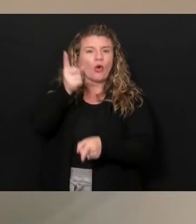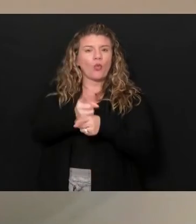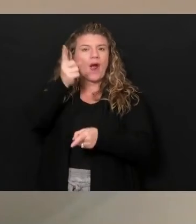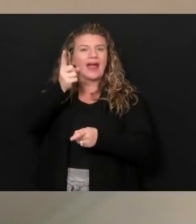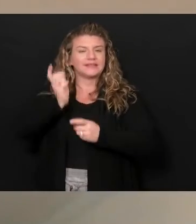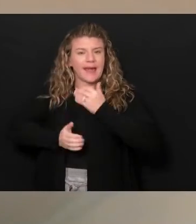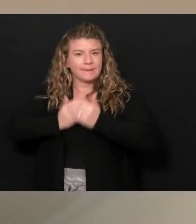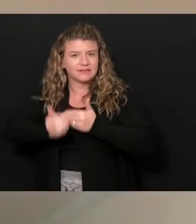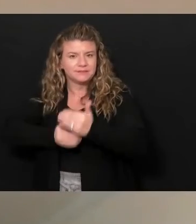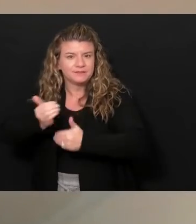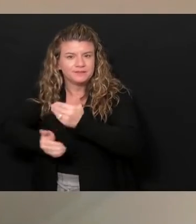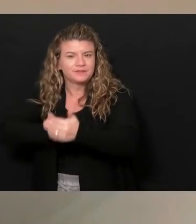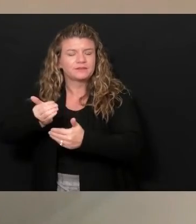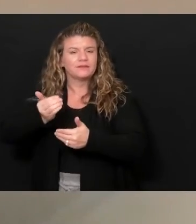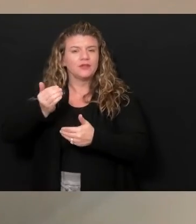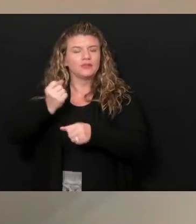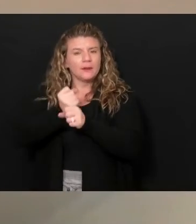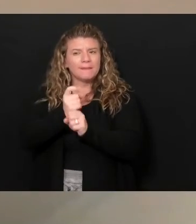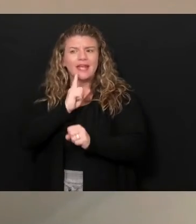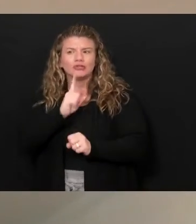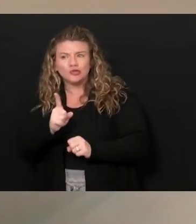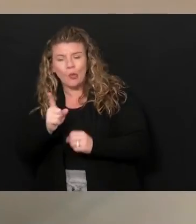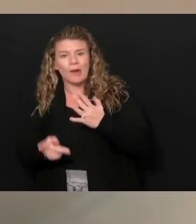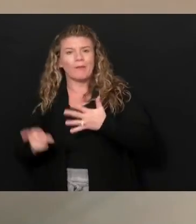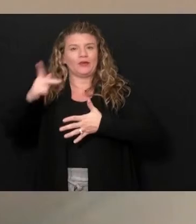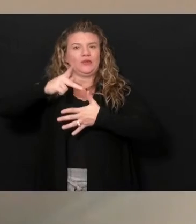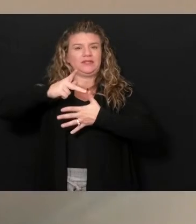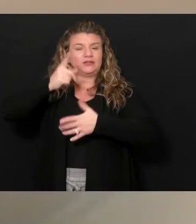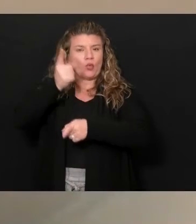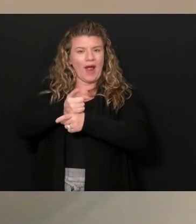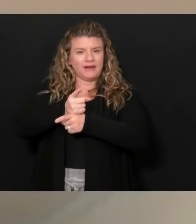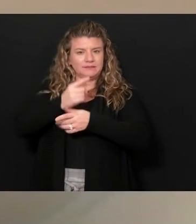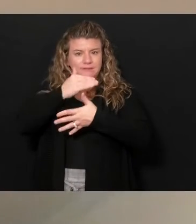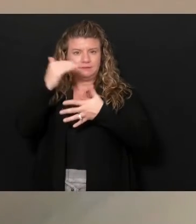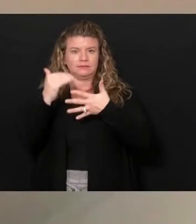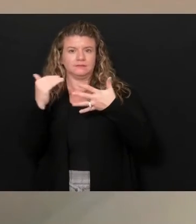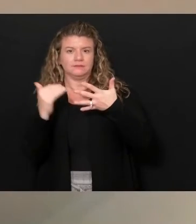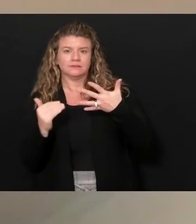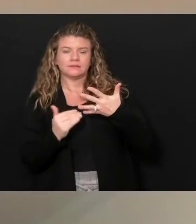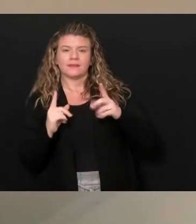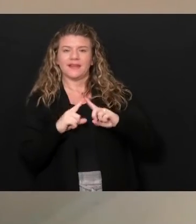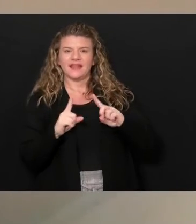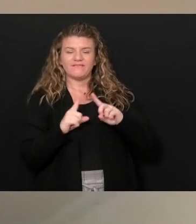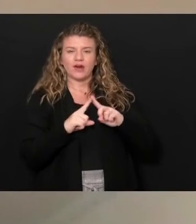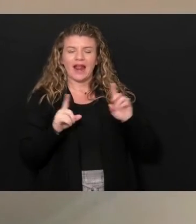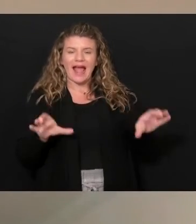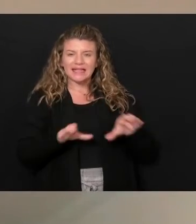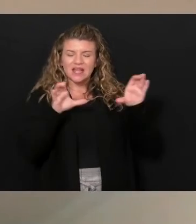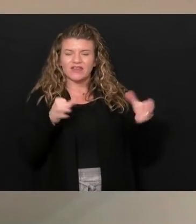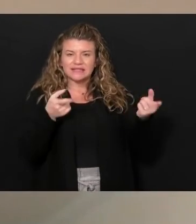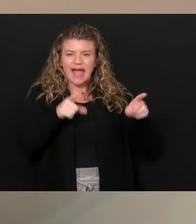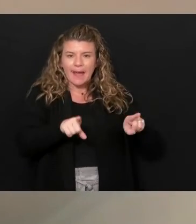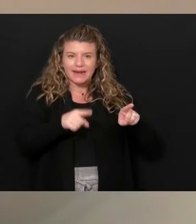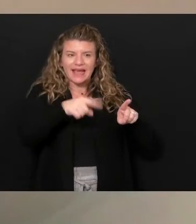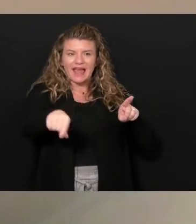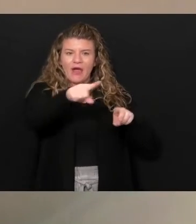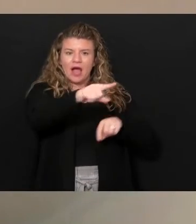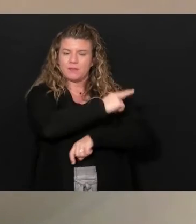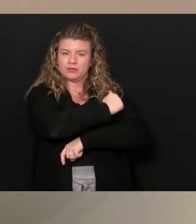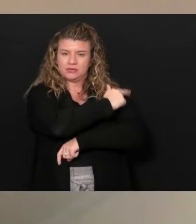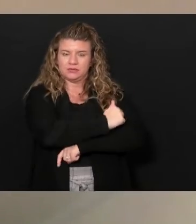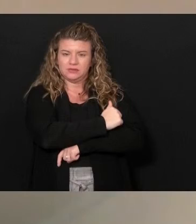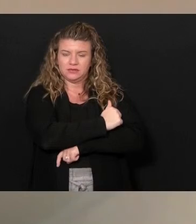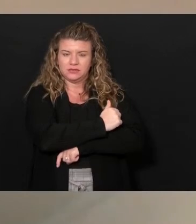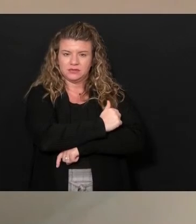make sure that we are prioritizing, you know, the different activities that these hospitals